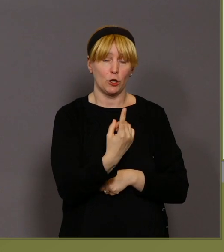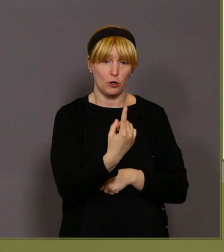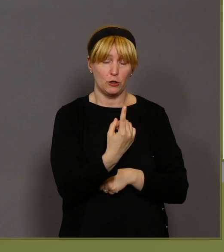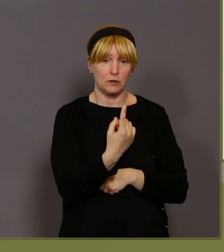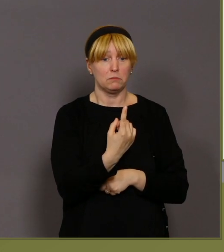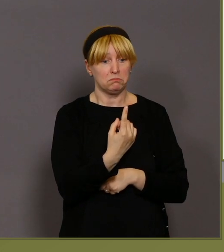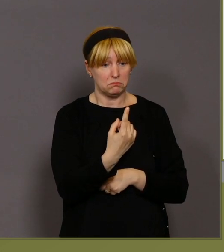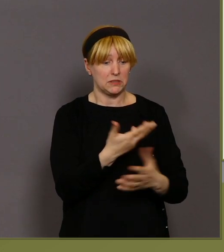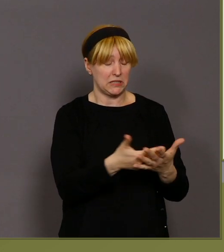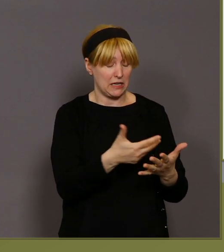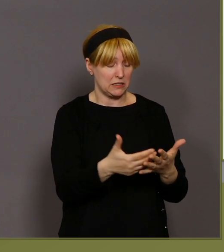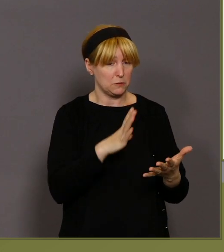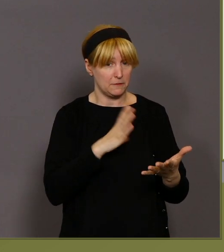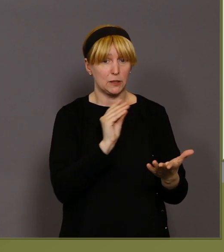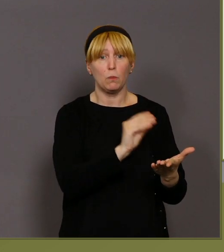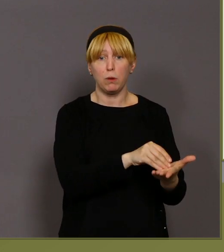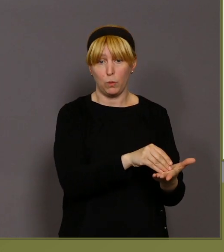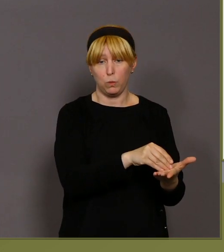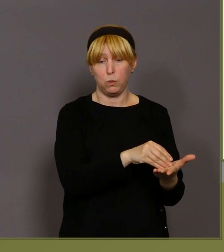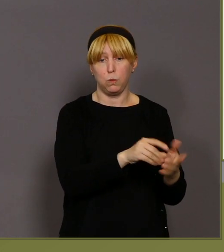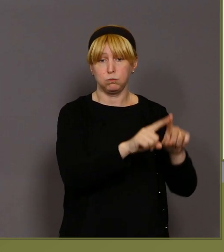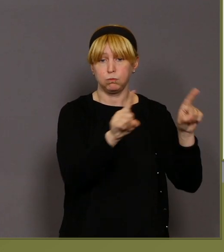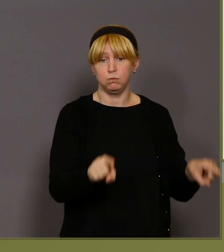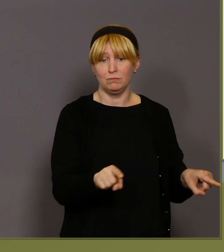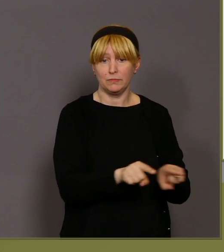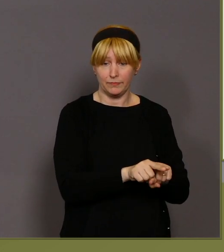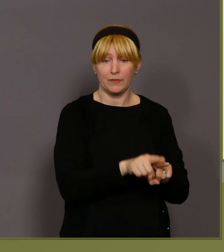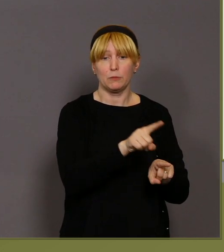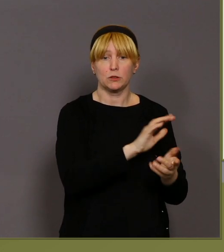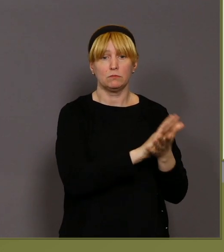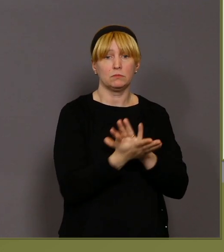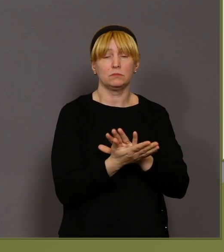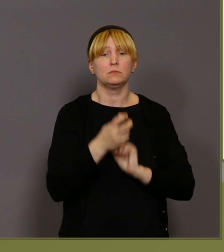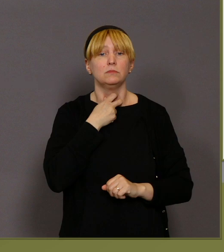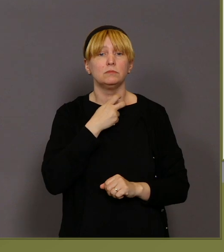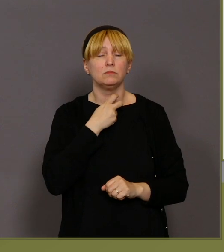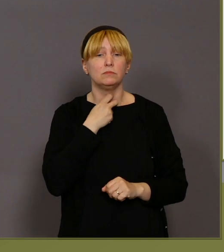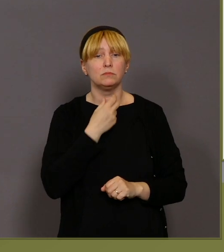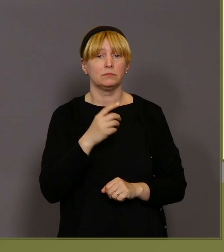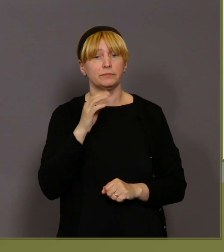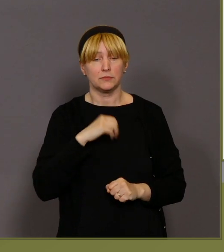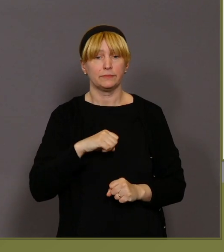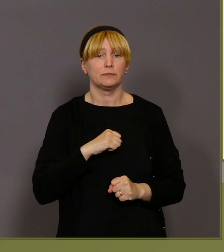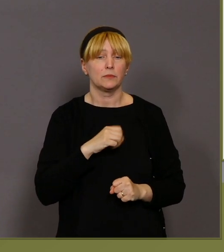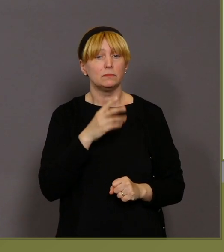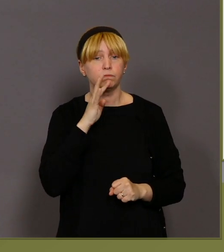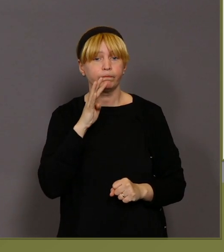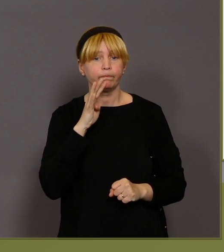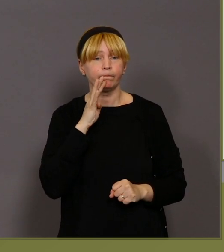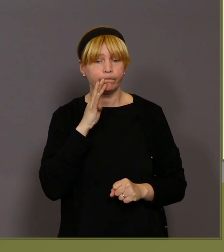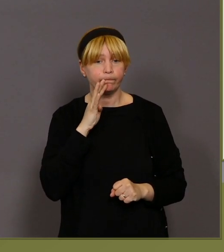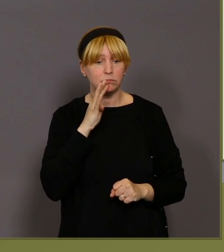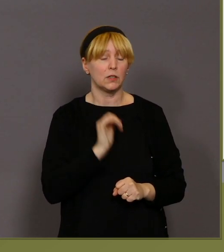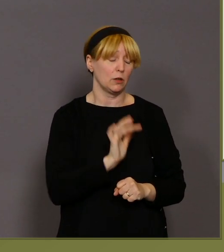text that's presented on the self-service terminal must be voiced. We call that self-voicing. So you